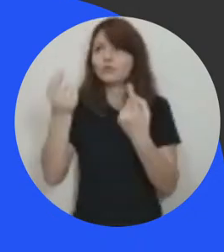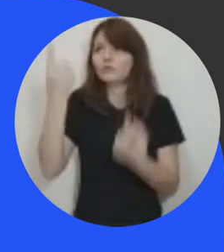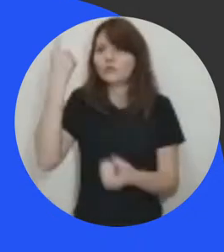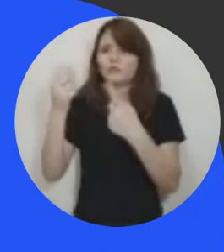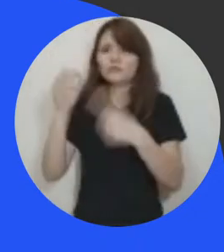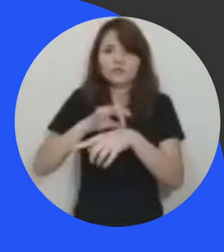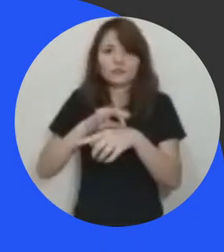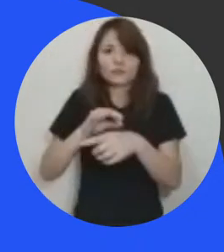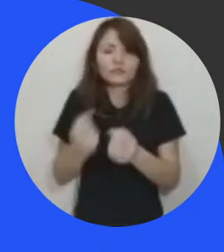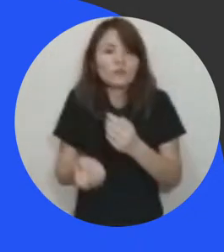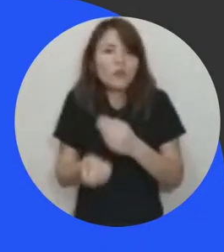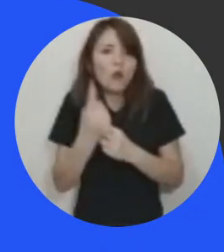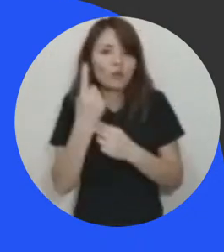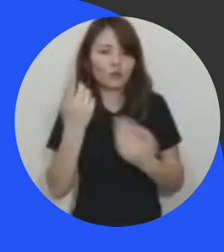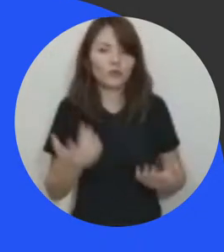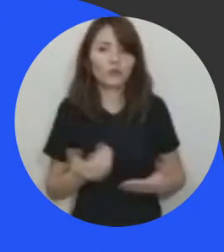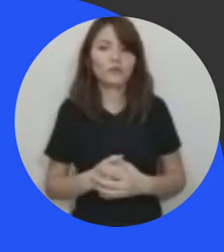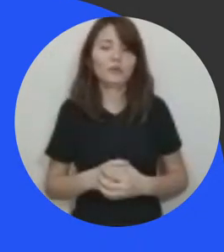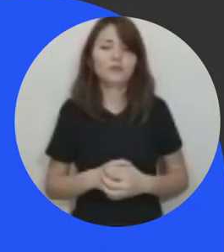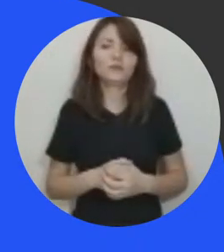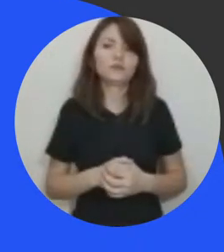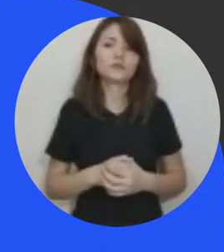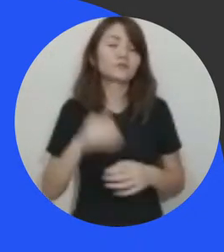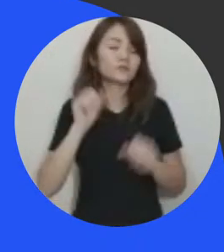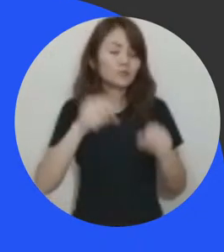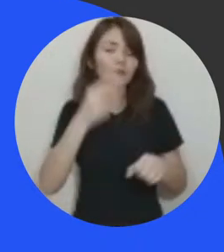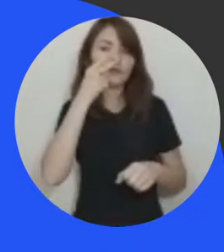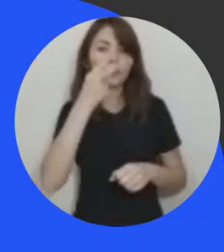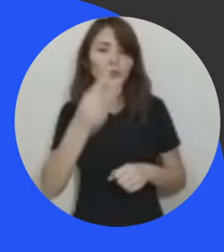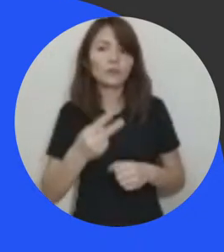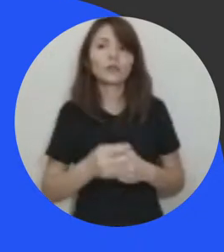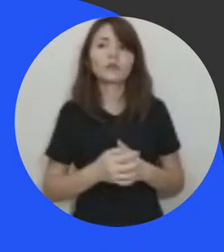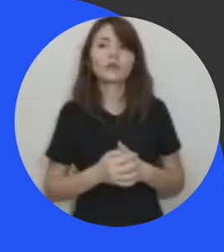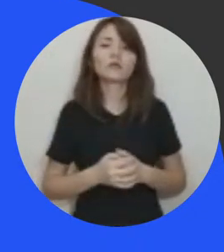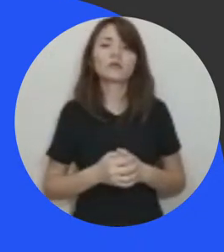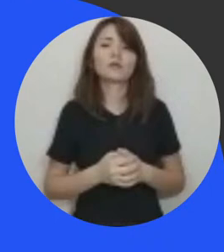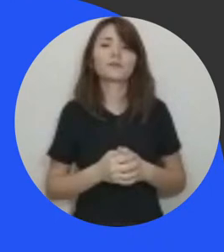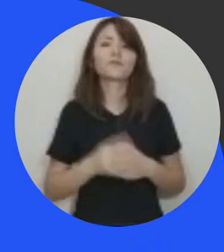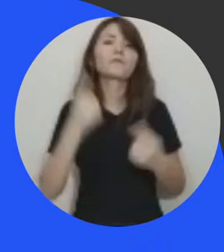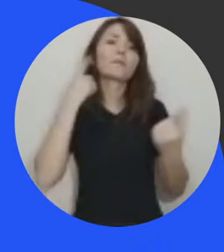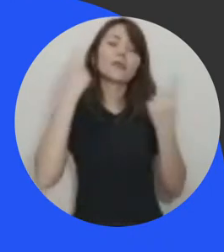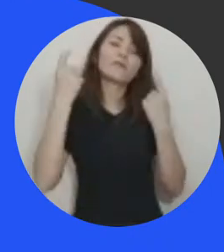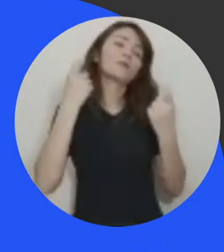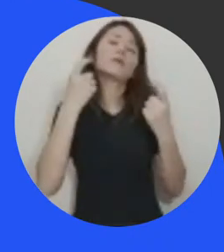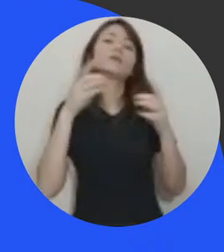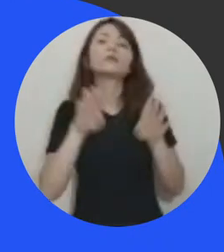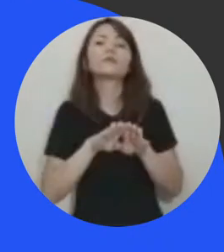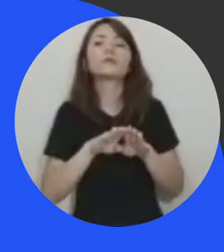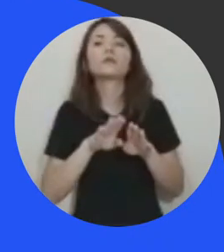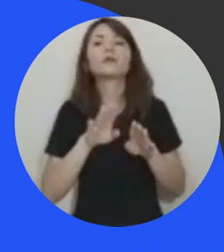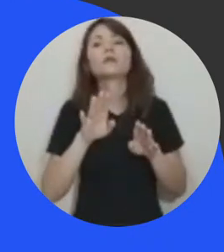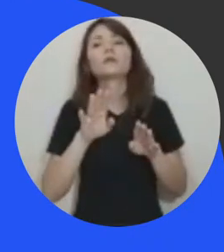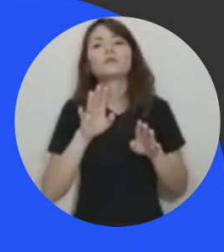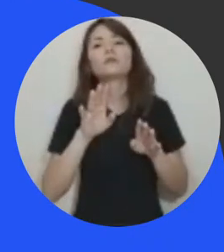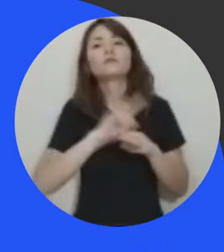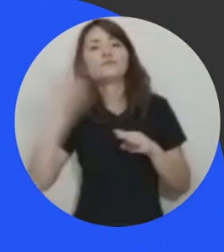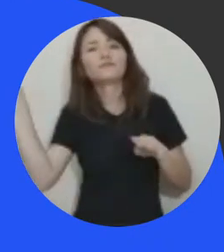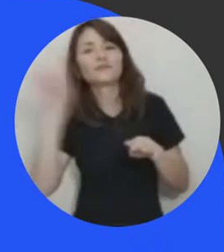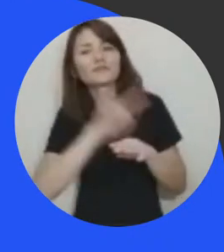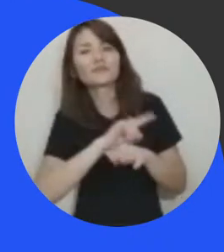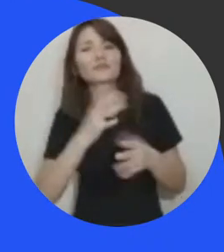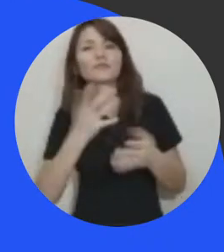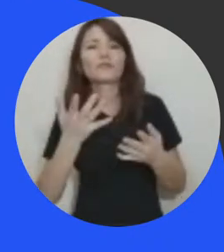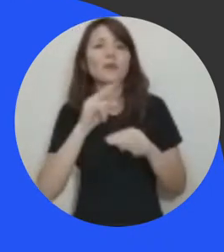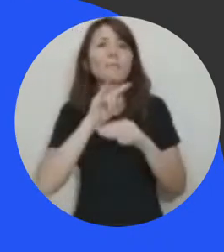And we've been able to look at information like international flights and the genome sequence data from other